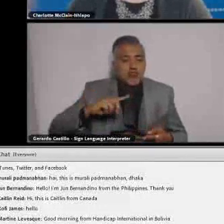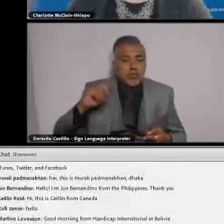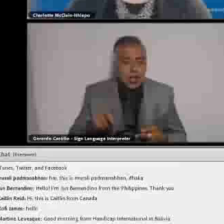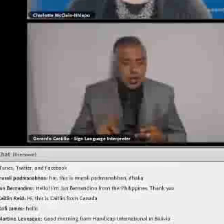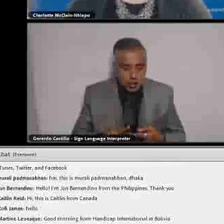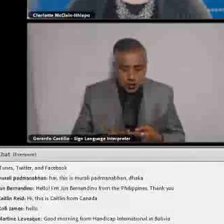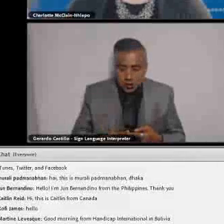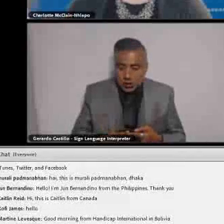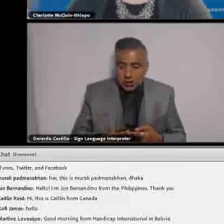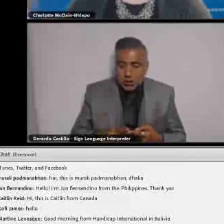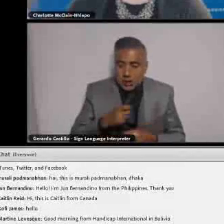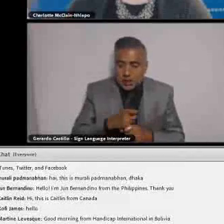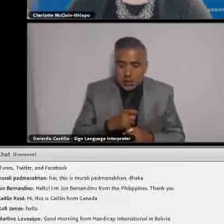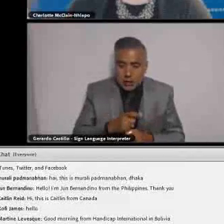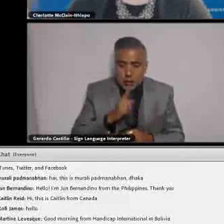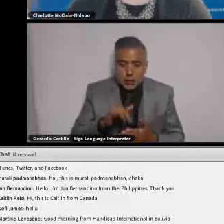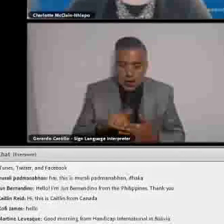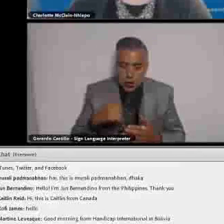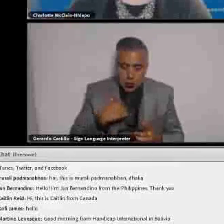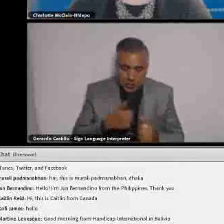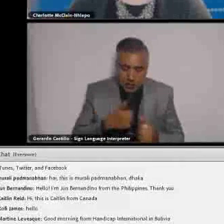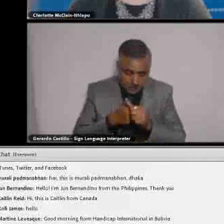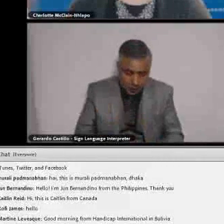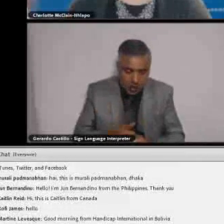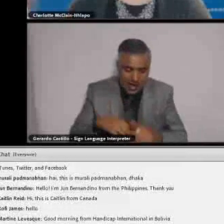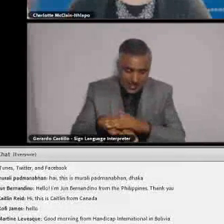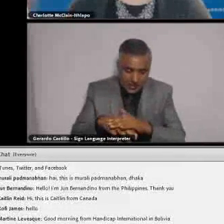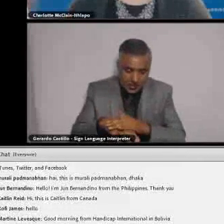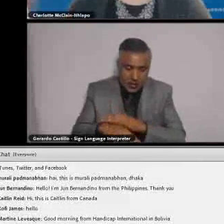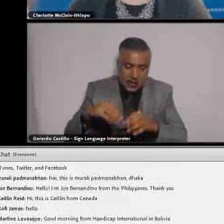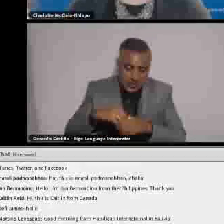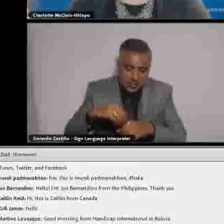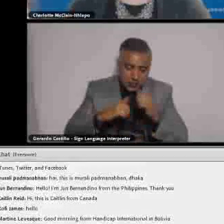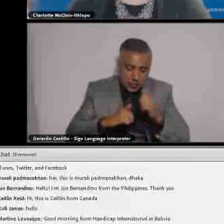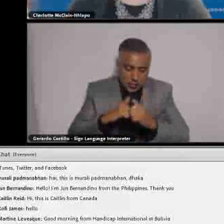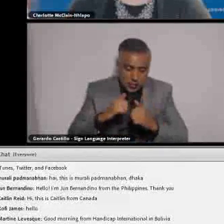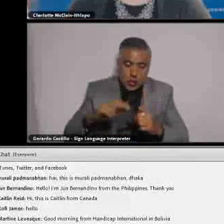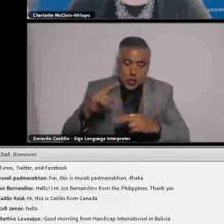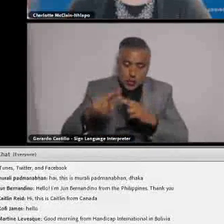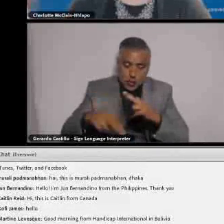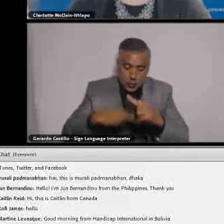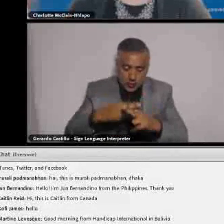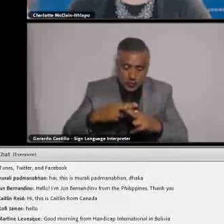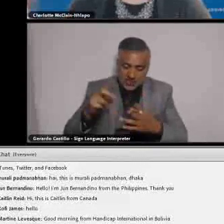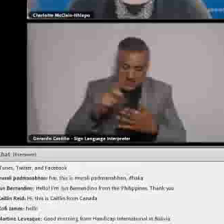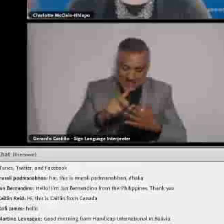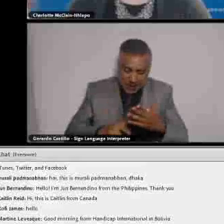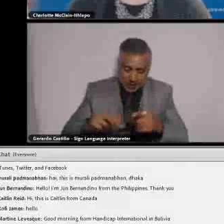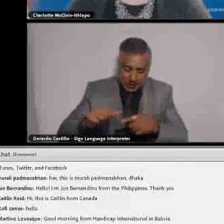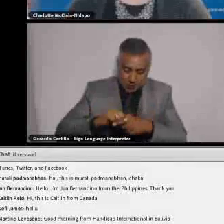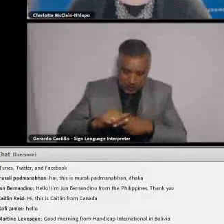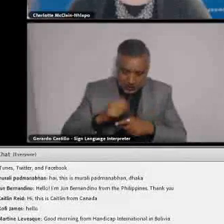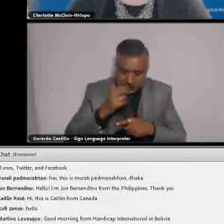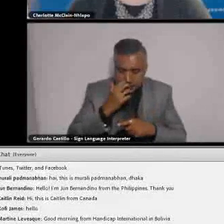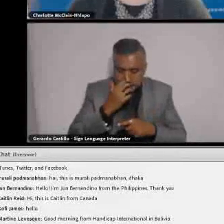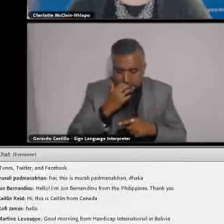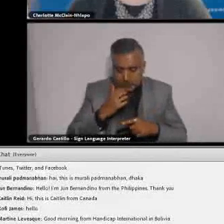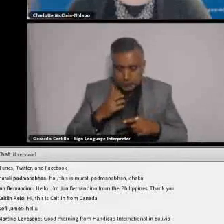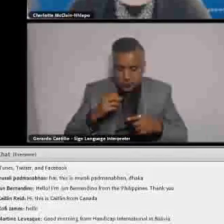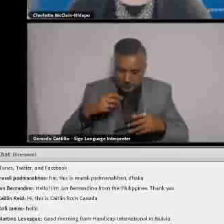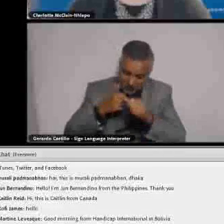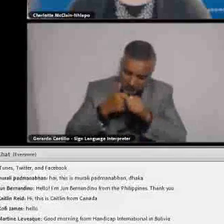that we follow accessible infrastructure design standards, universal design practices to the greatest extent possible